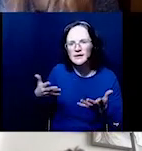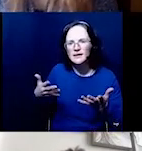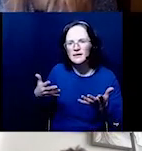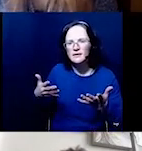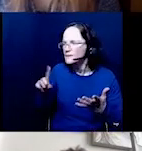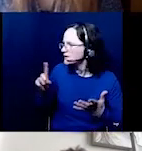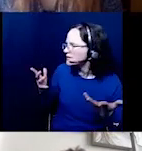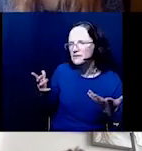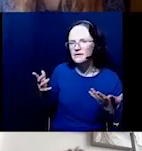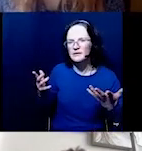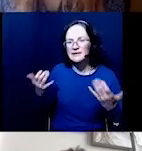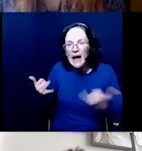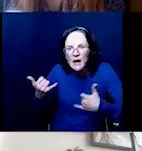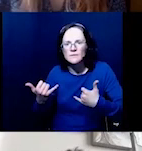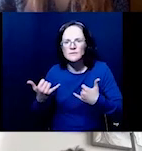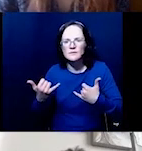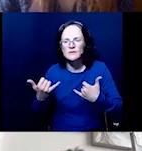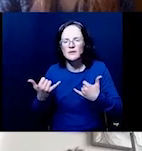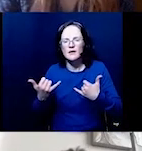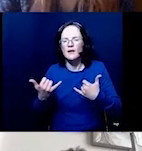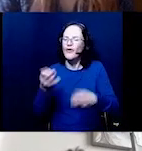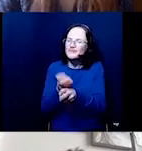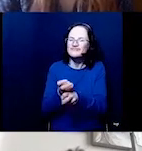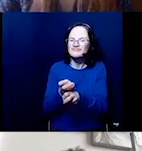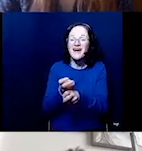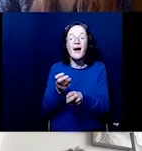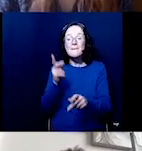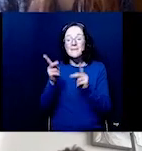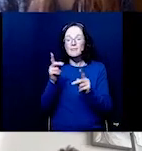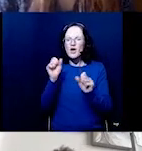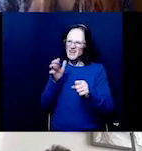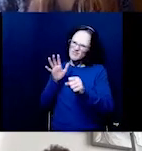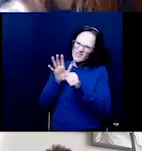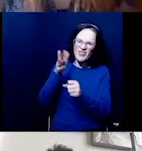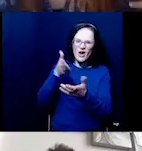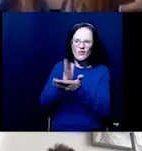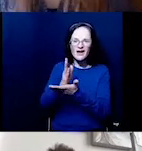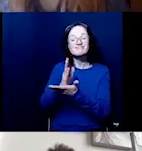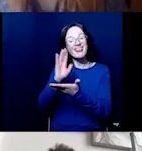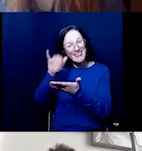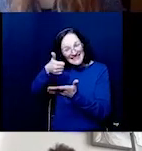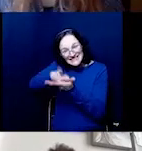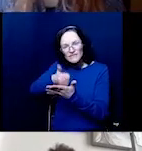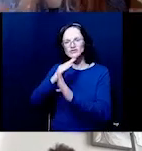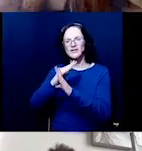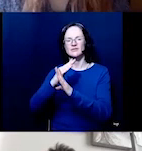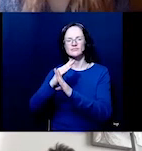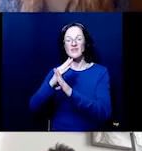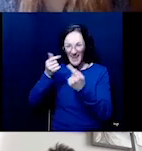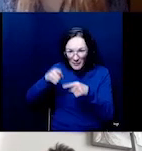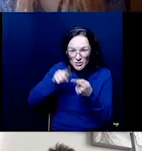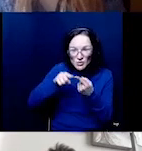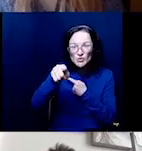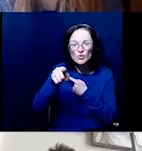always able to talk about their situation to get the help when it comes to defending their rights. So has this happened to you? Did you